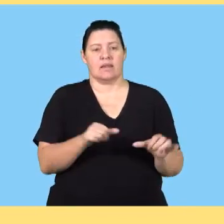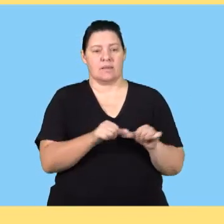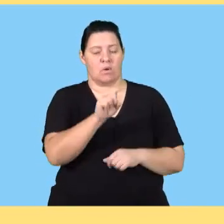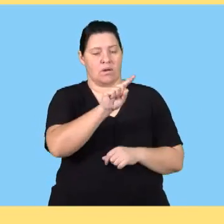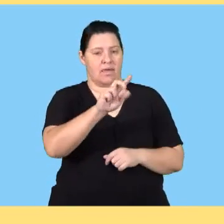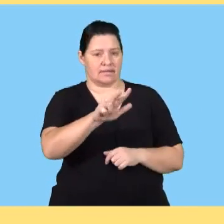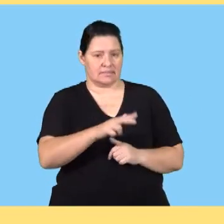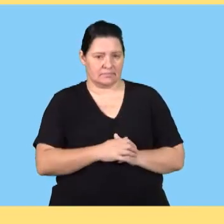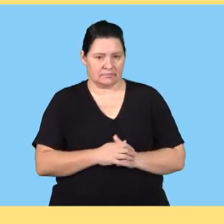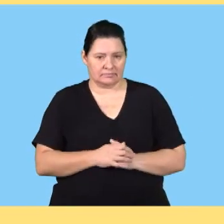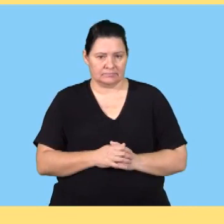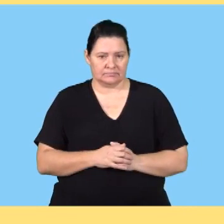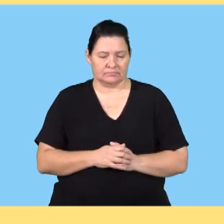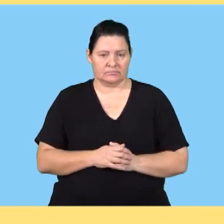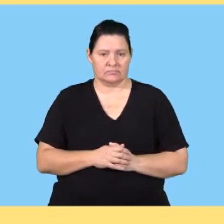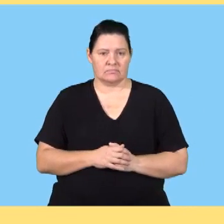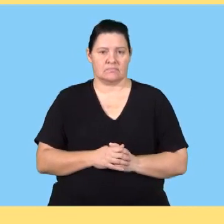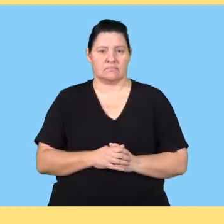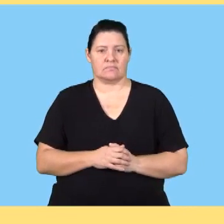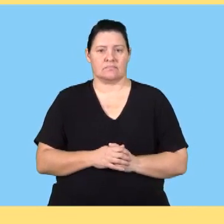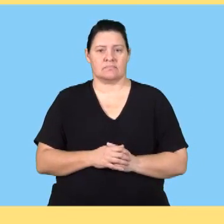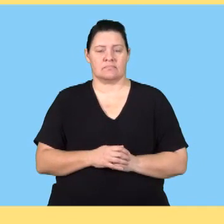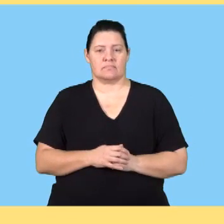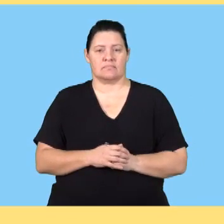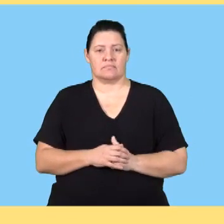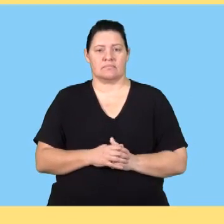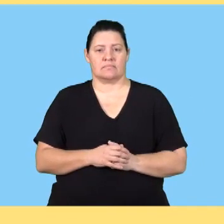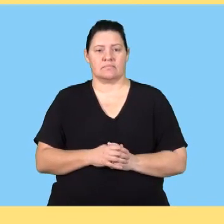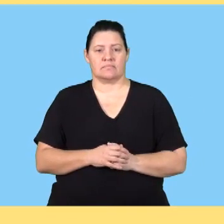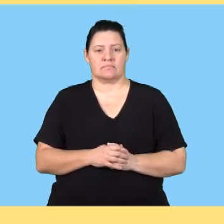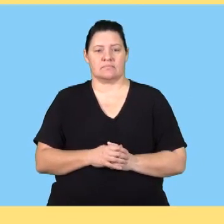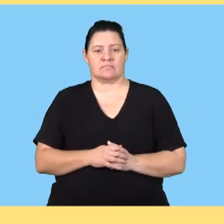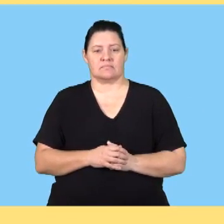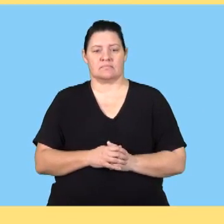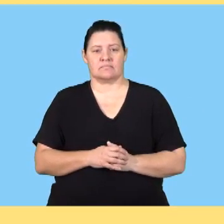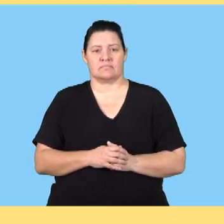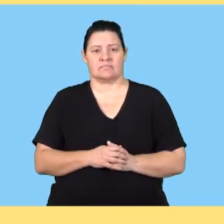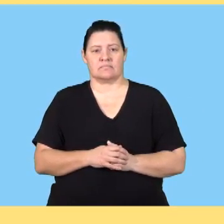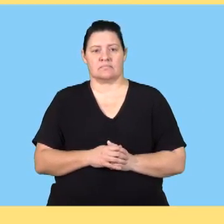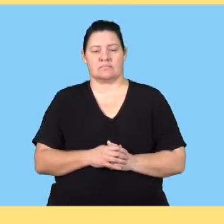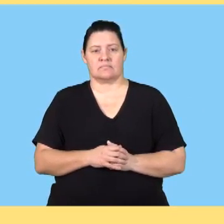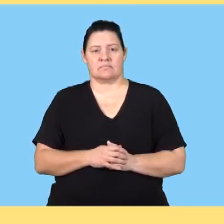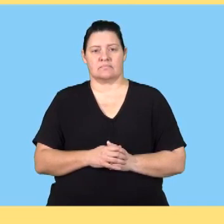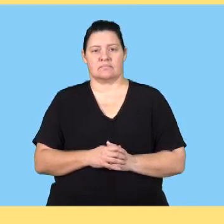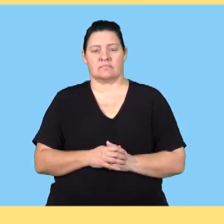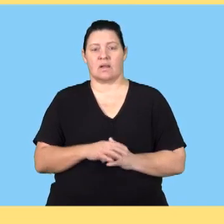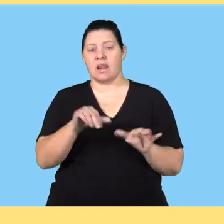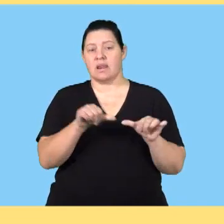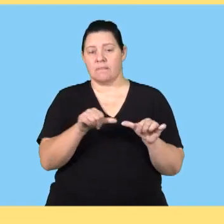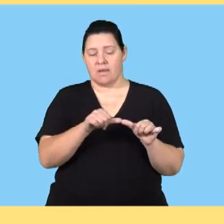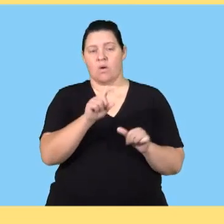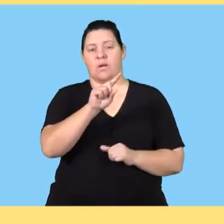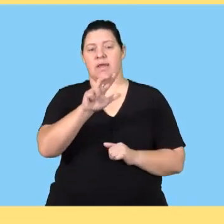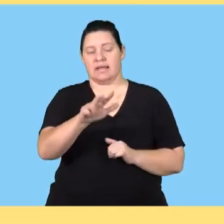note. And it is debit note number. You can see it already here for Be ever.